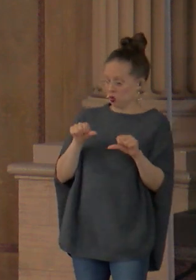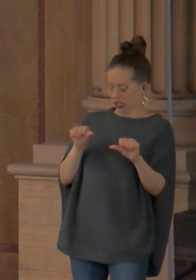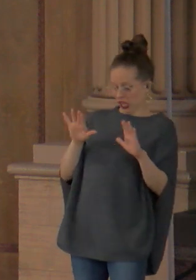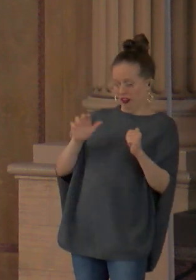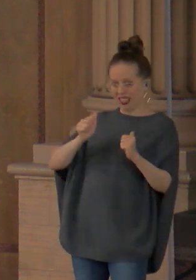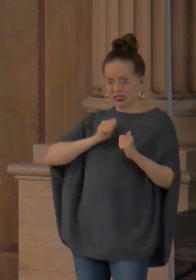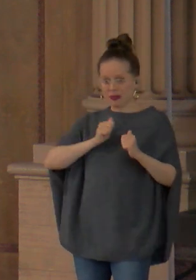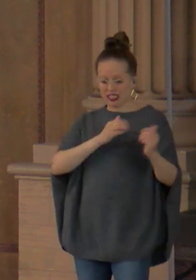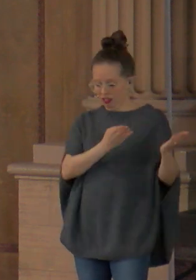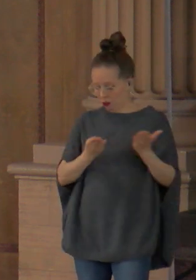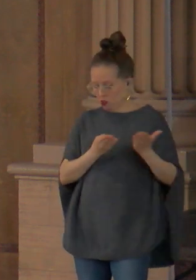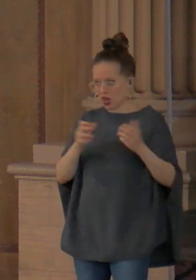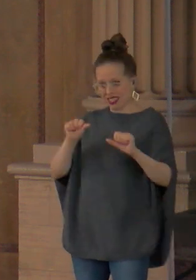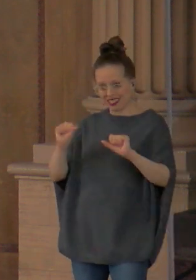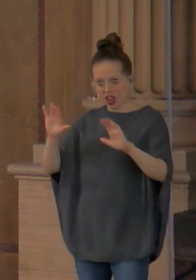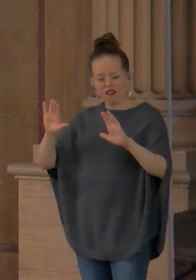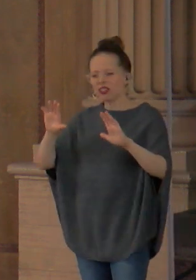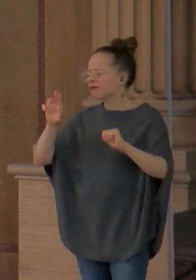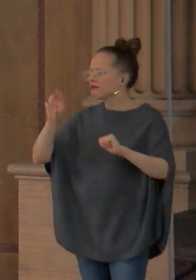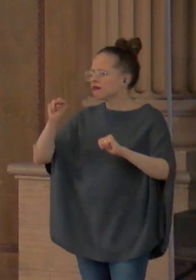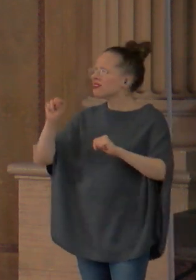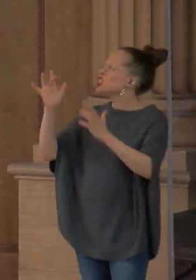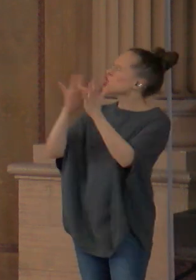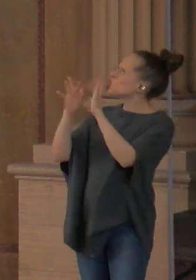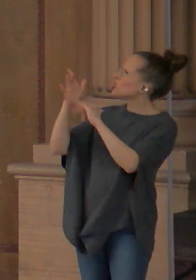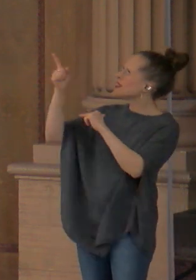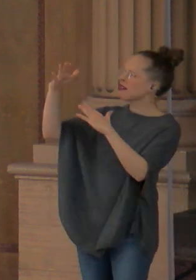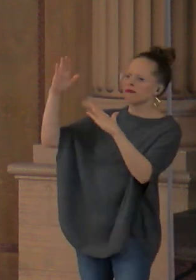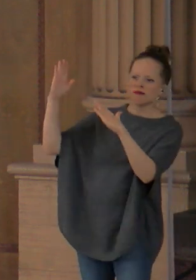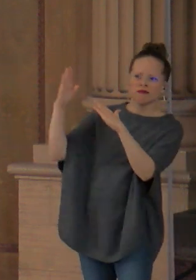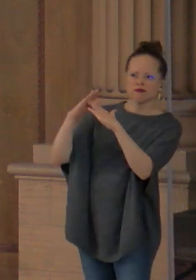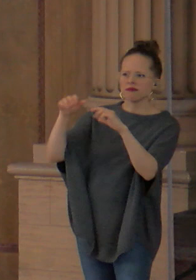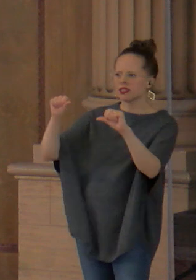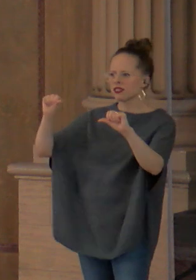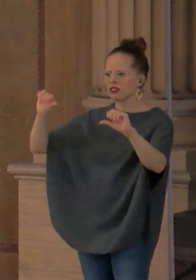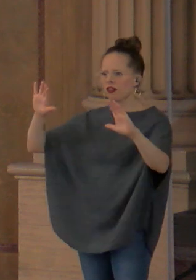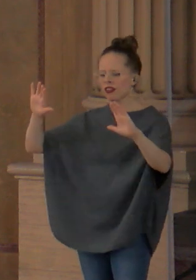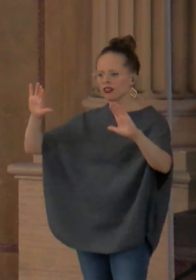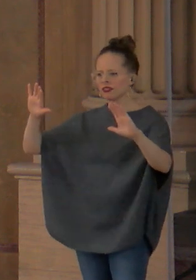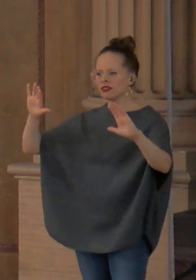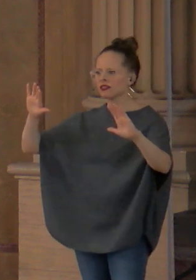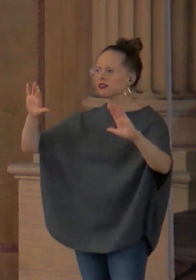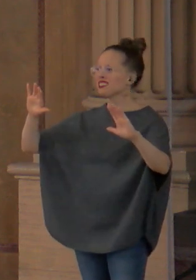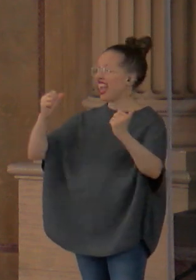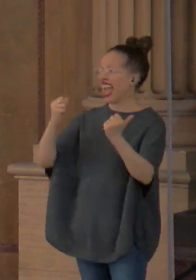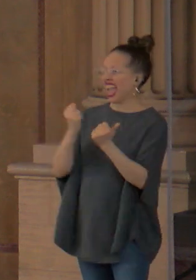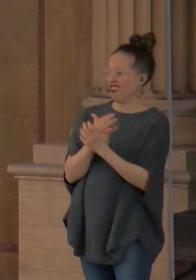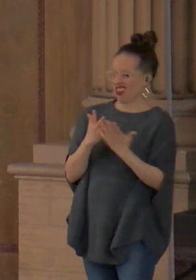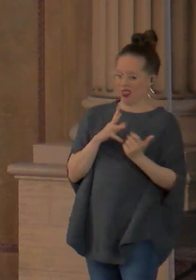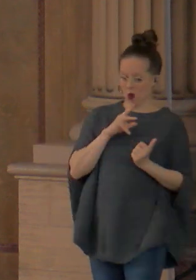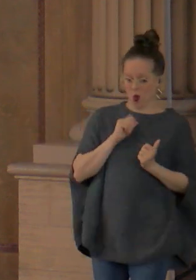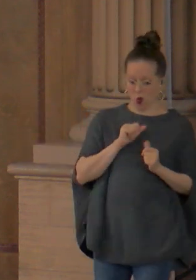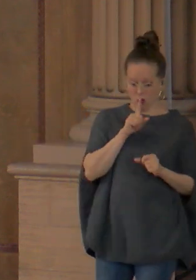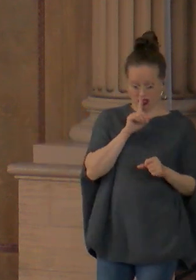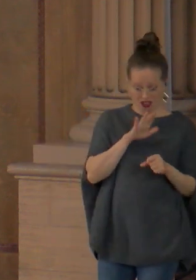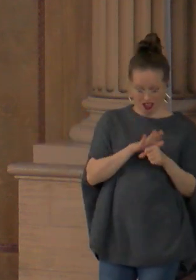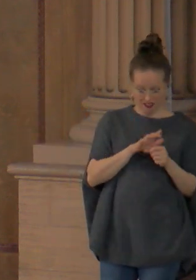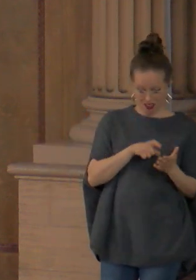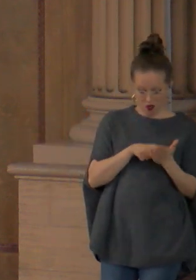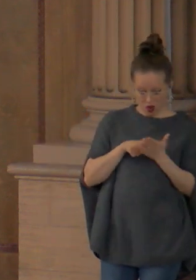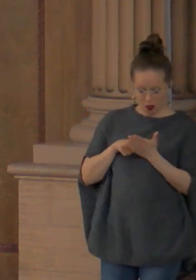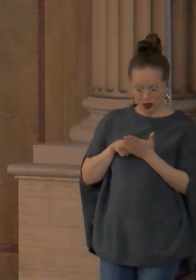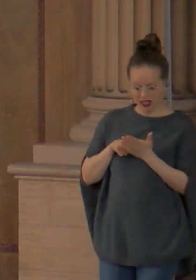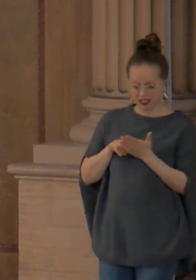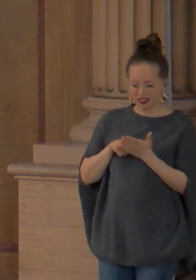sacrifice. Your faith takes that whole old covenant system centered on that temple mount, throws